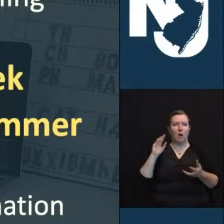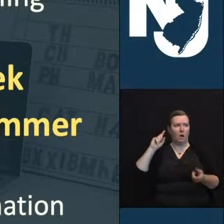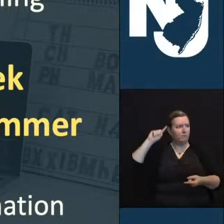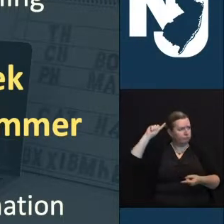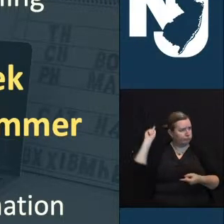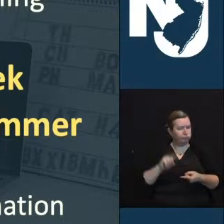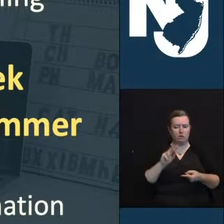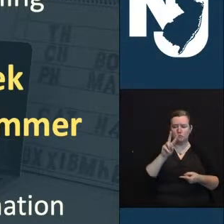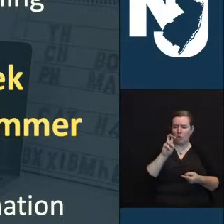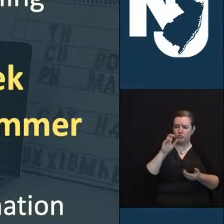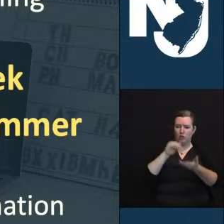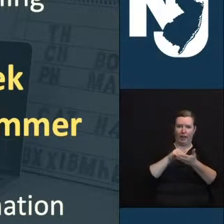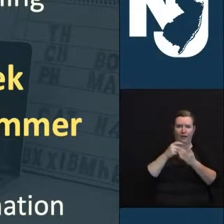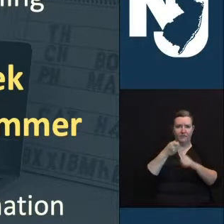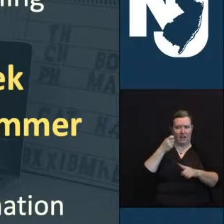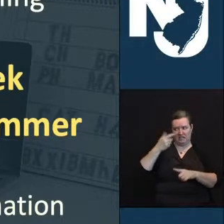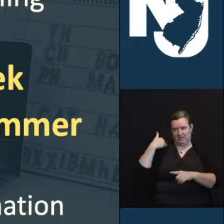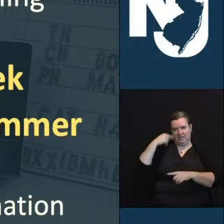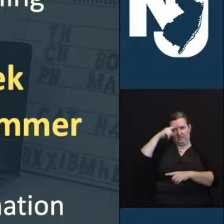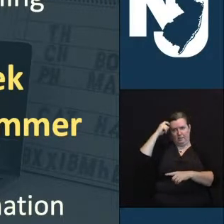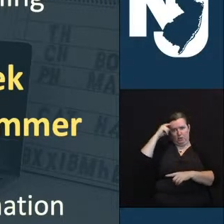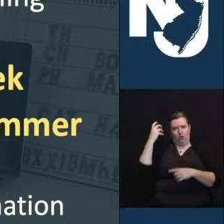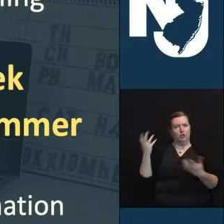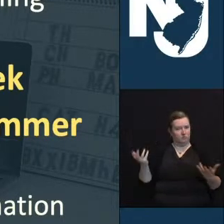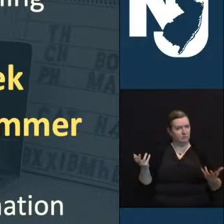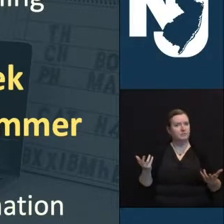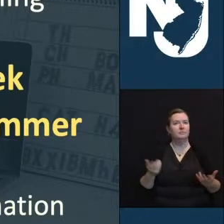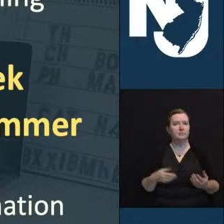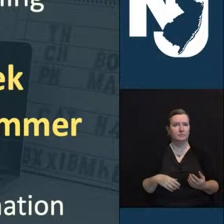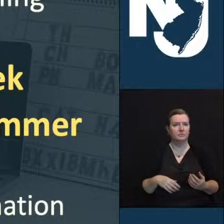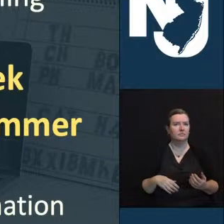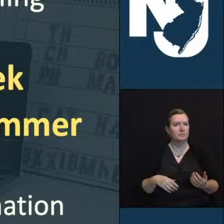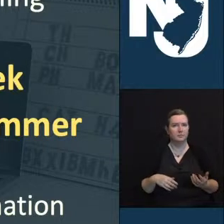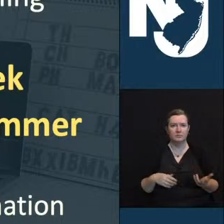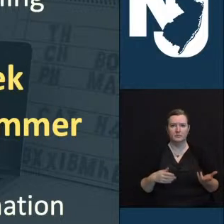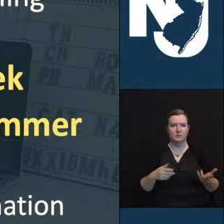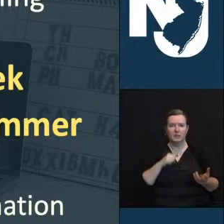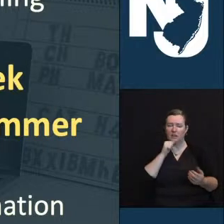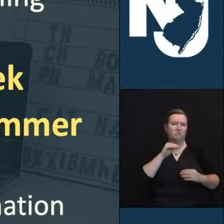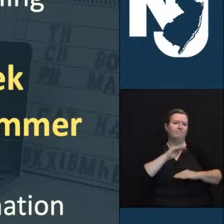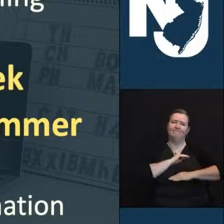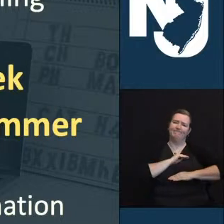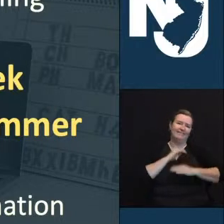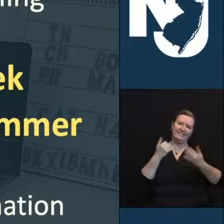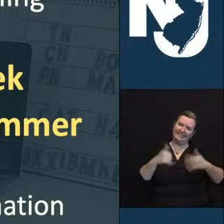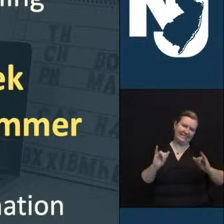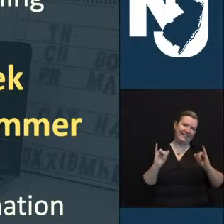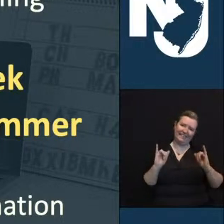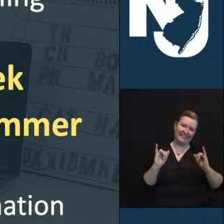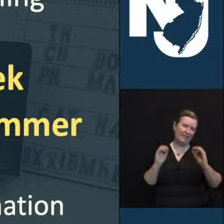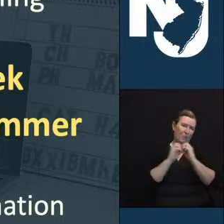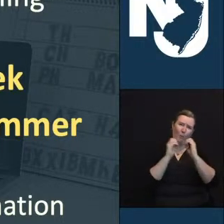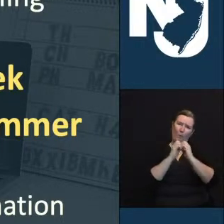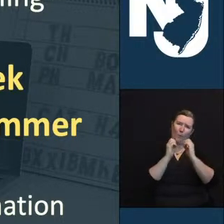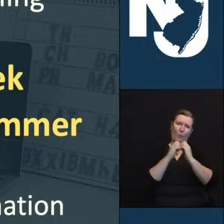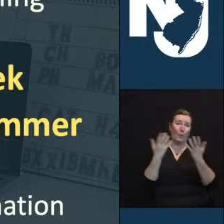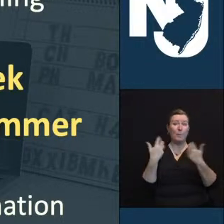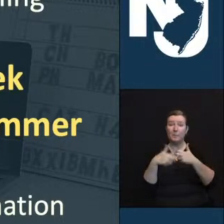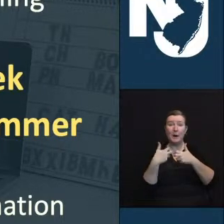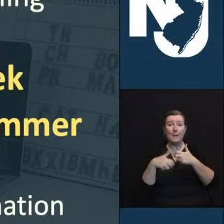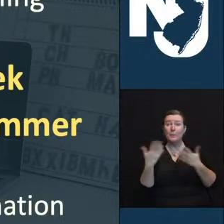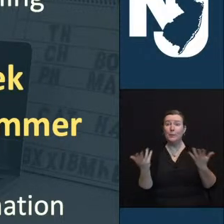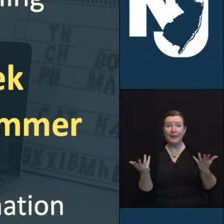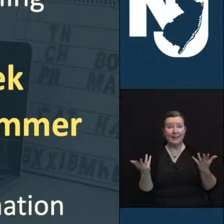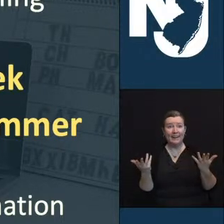that's 31,560 students too many. The biggest sticking point for districts who continue to note an unfulfilled need